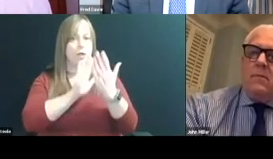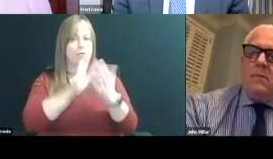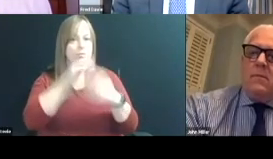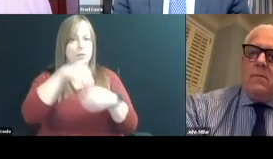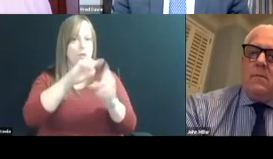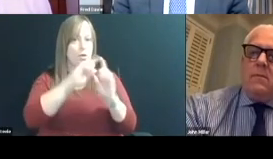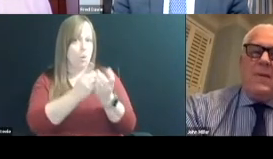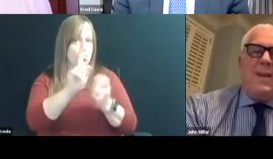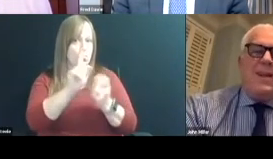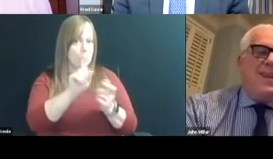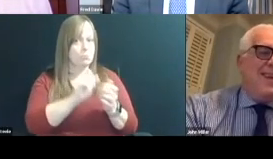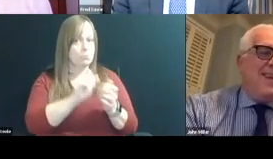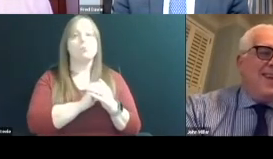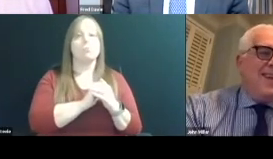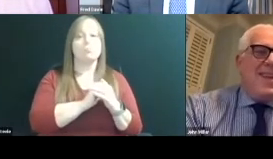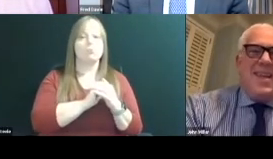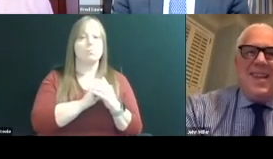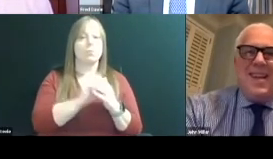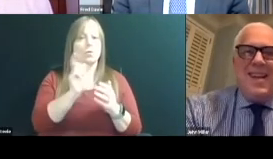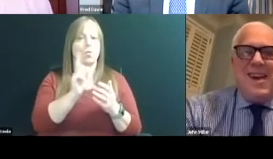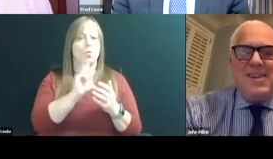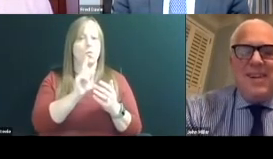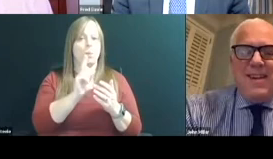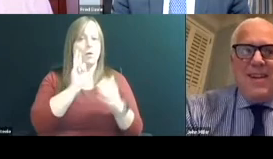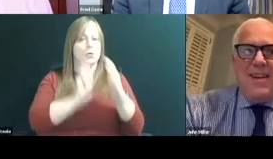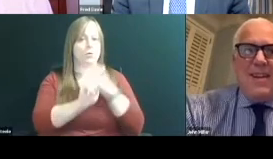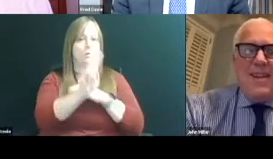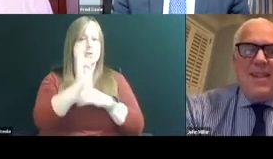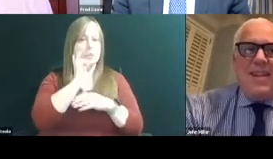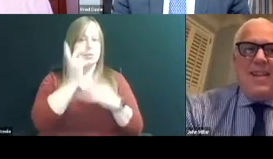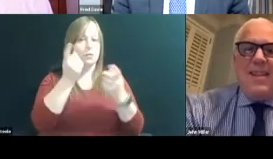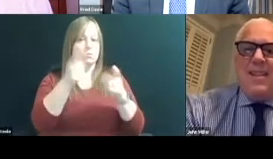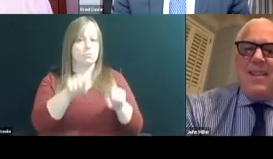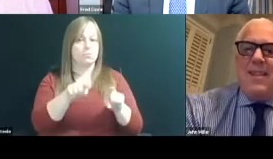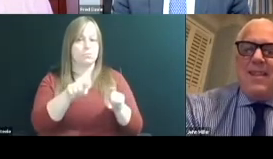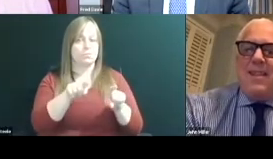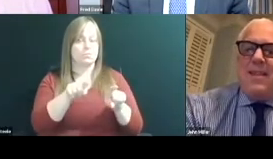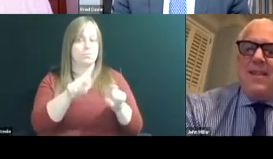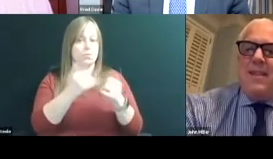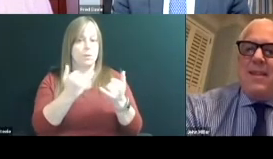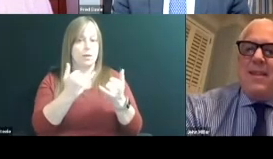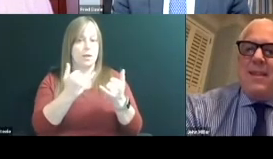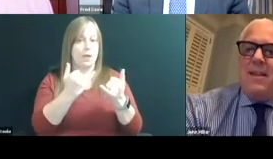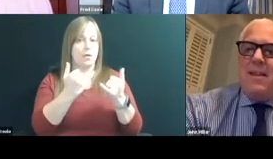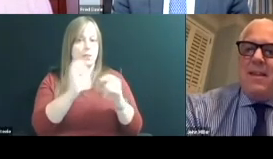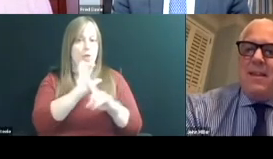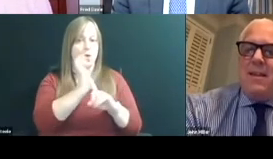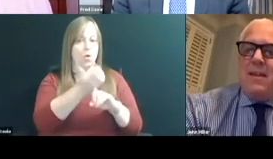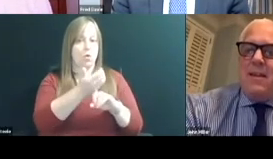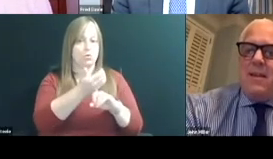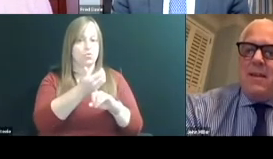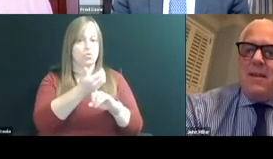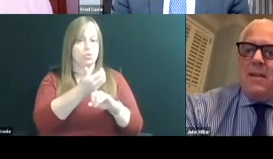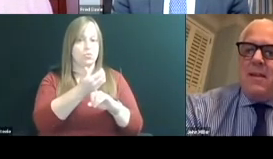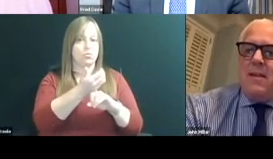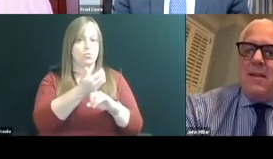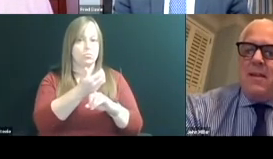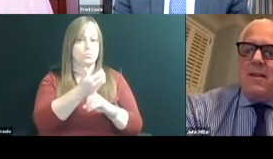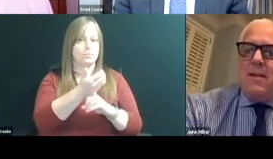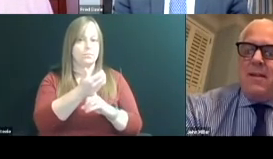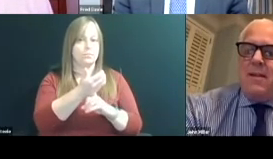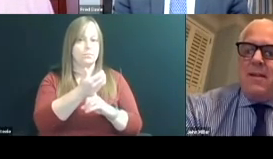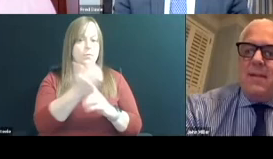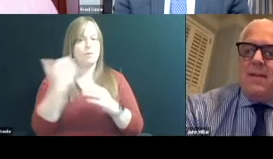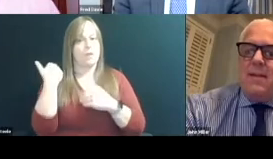the department? And where do you see that at this point in terms of that culture